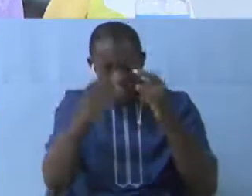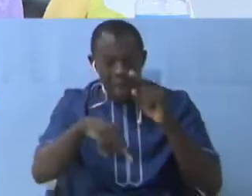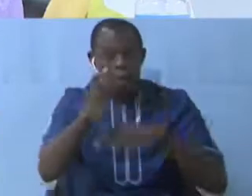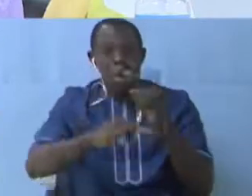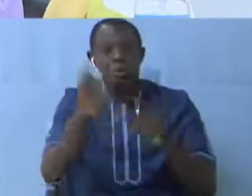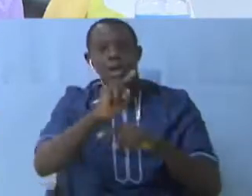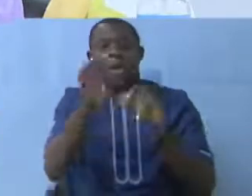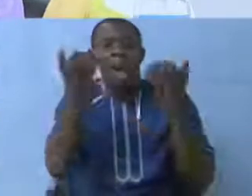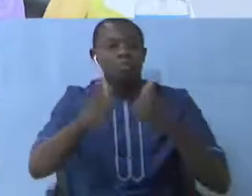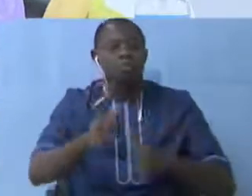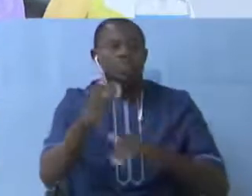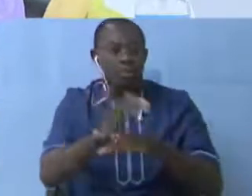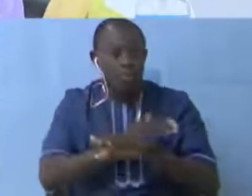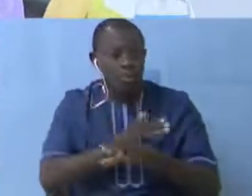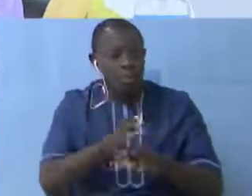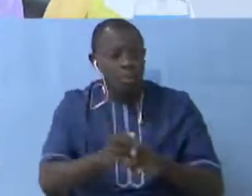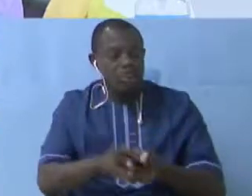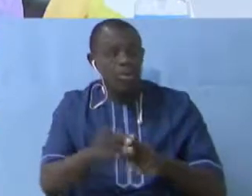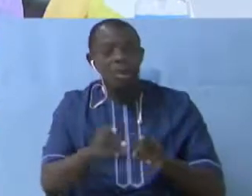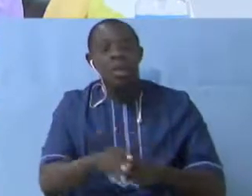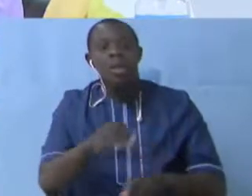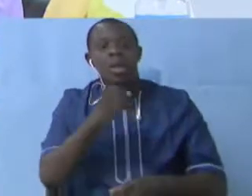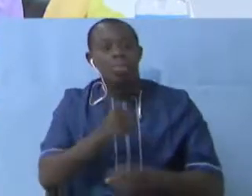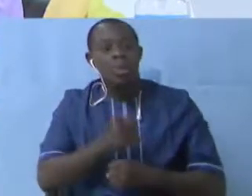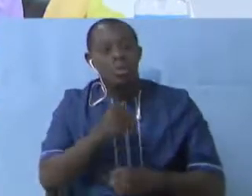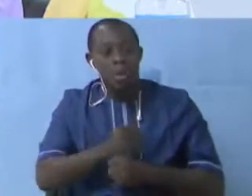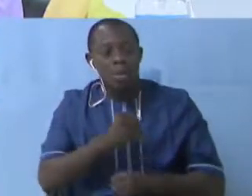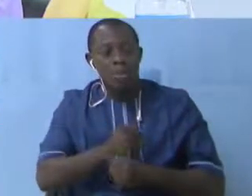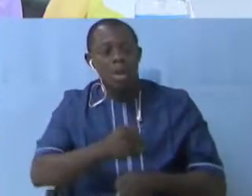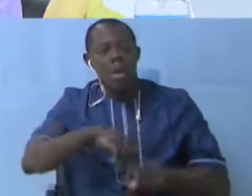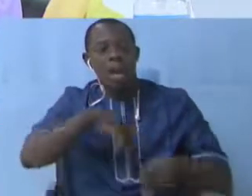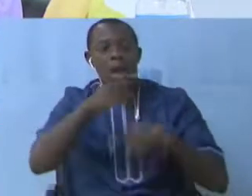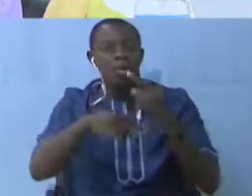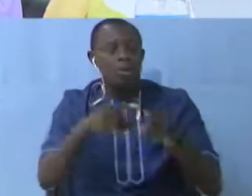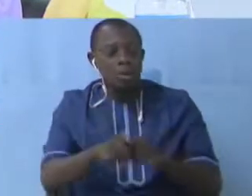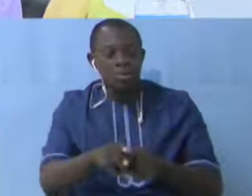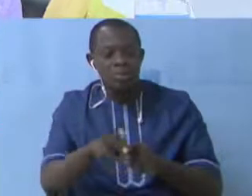he managed at some stage to create a